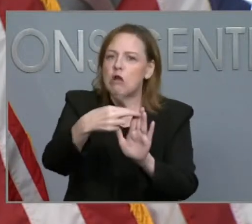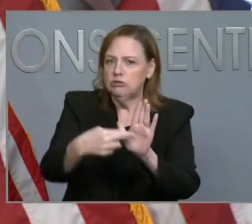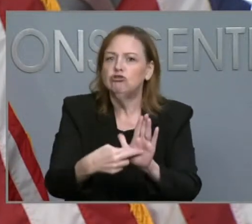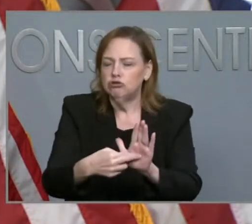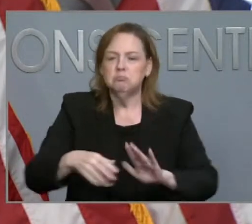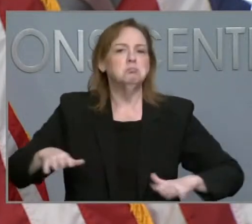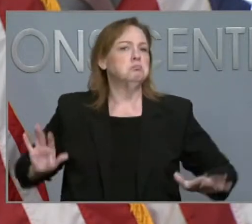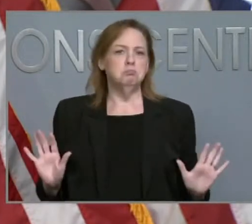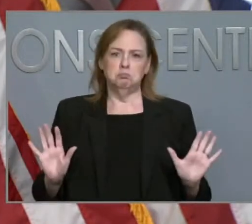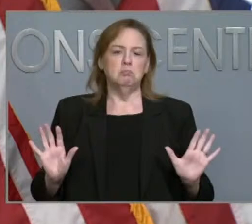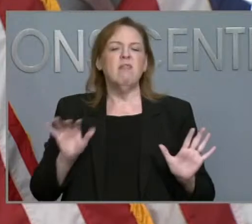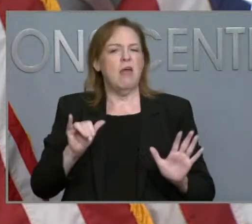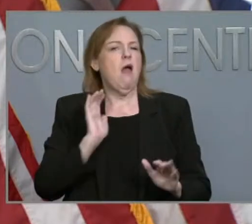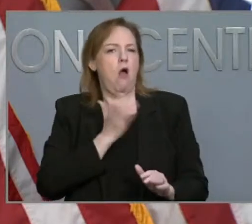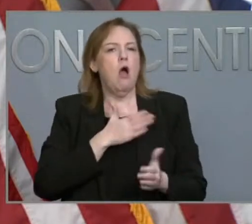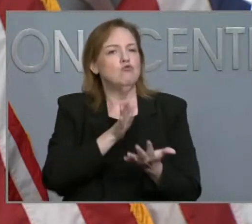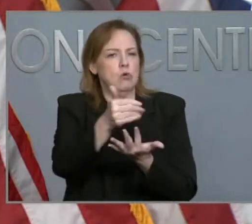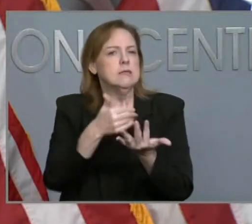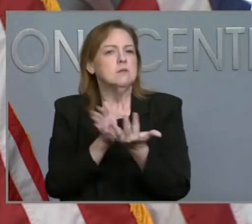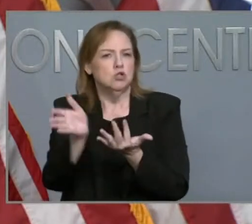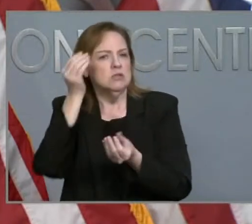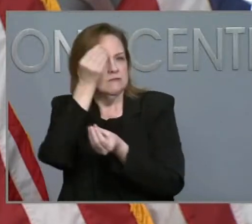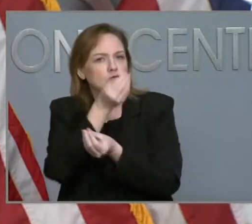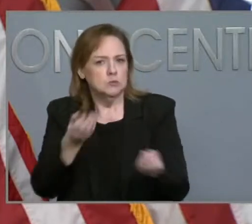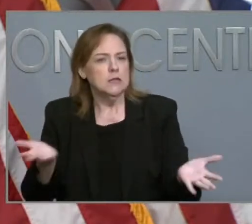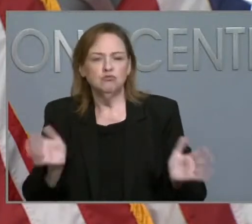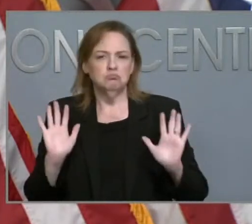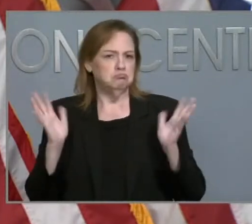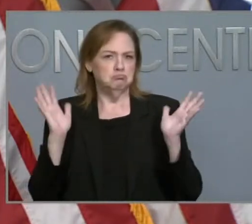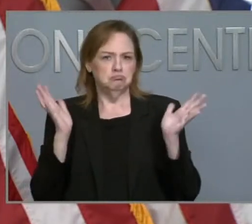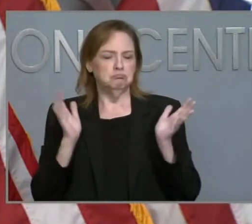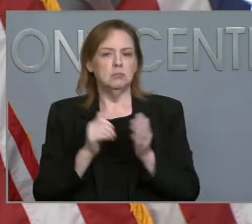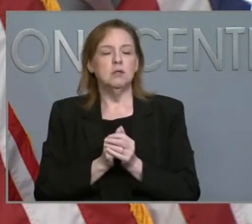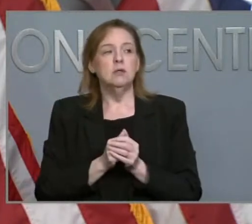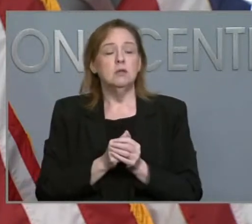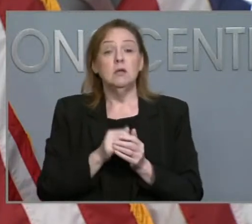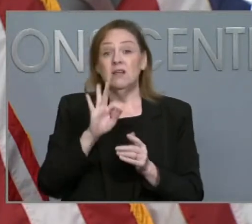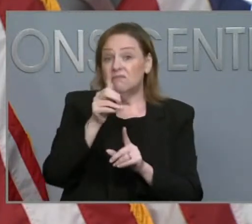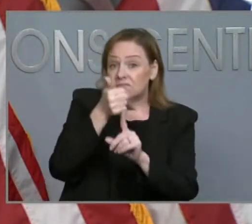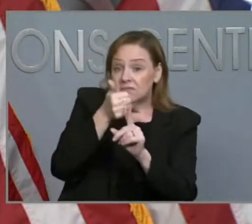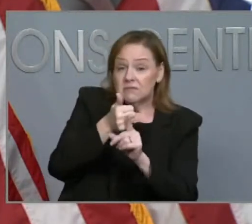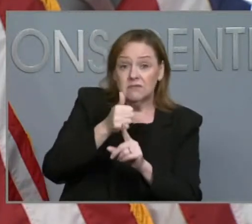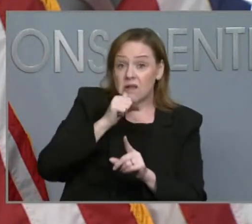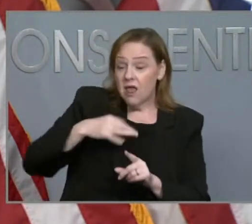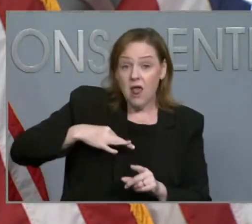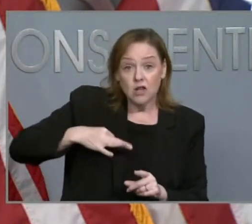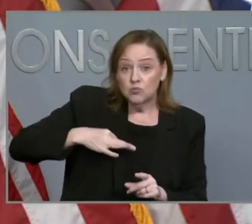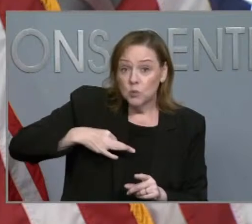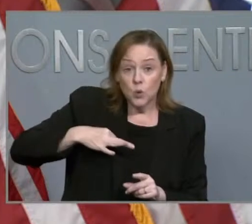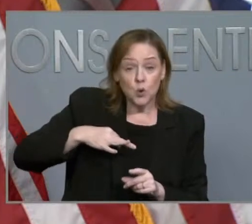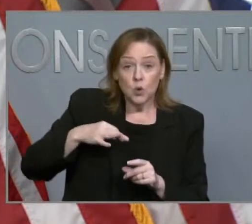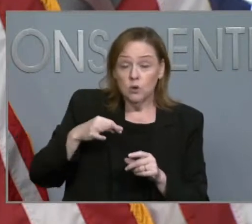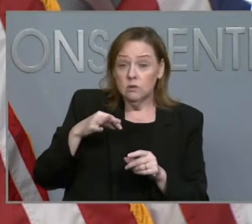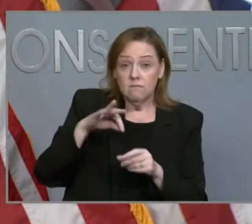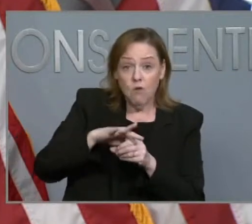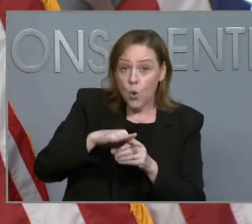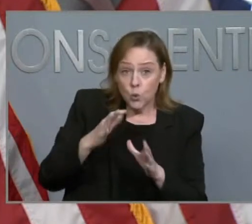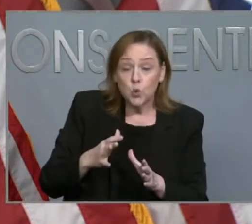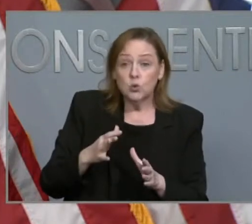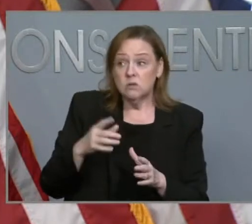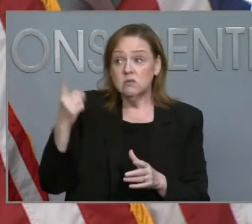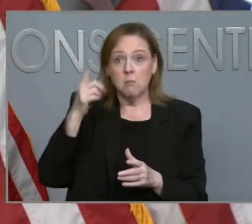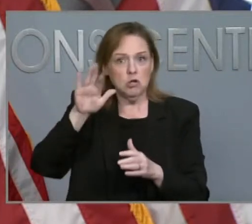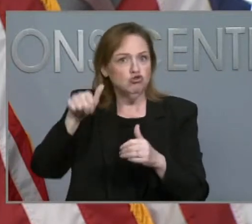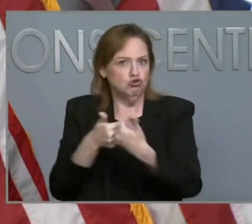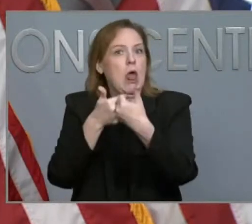transparency in that, so that if you were not an eligible voter, you could be challenged. That